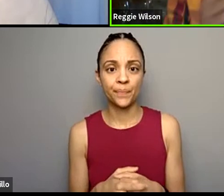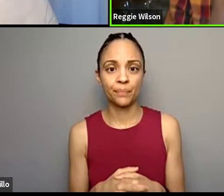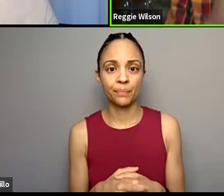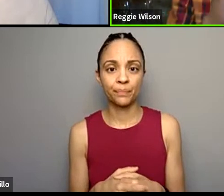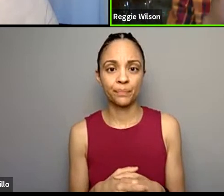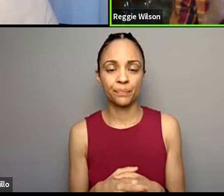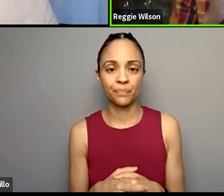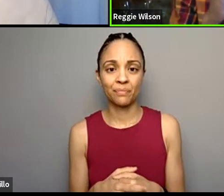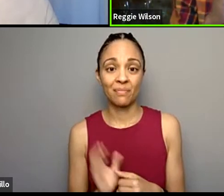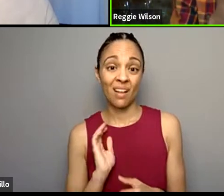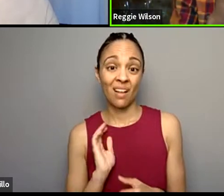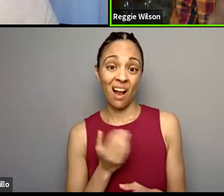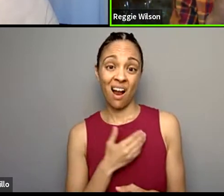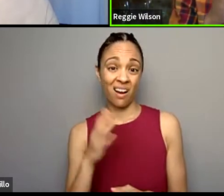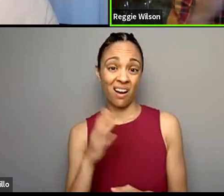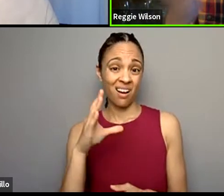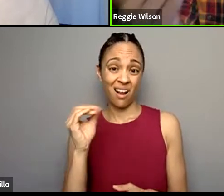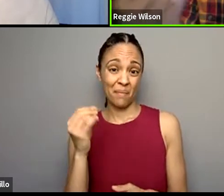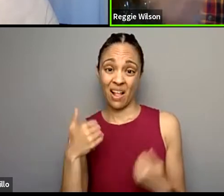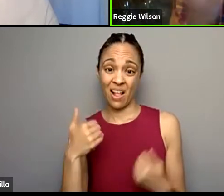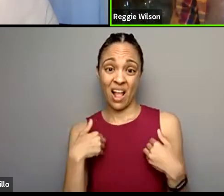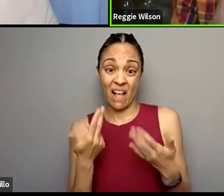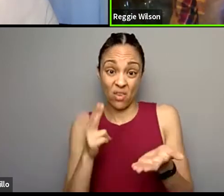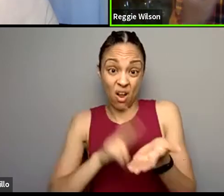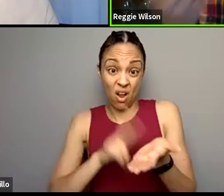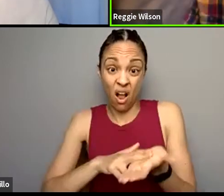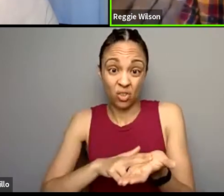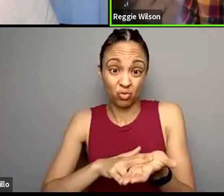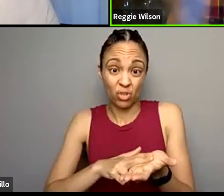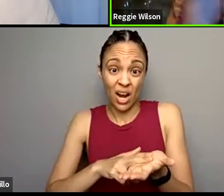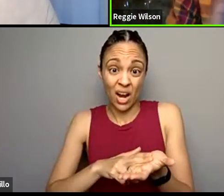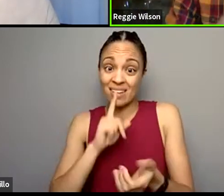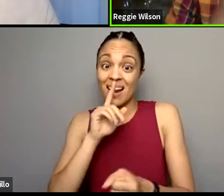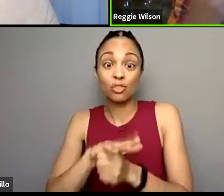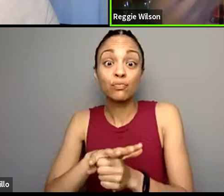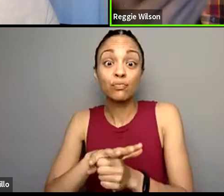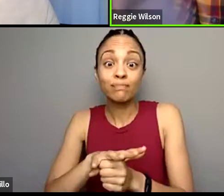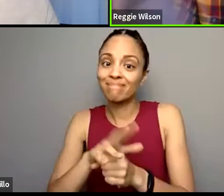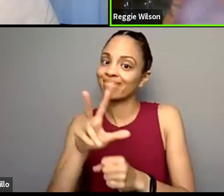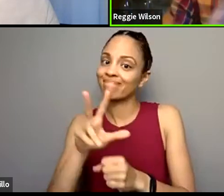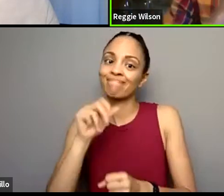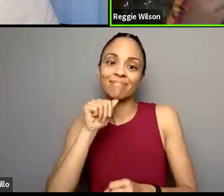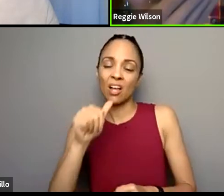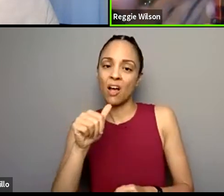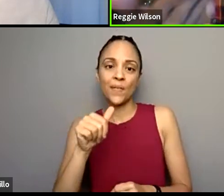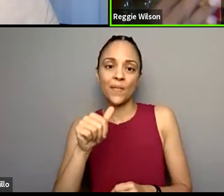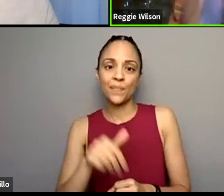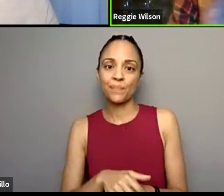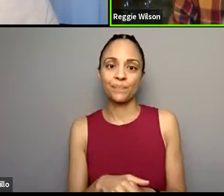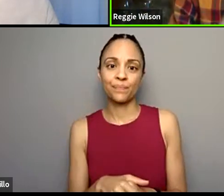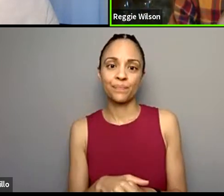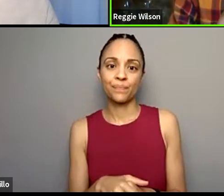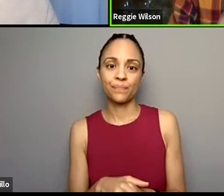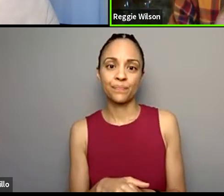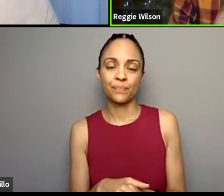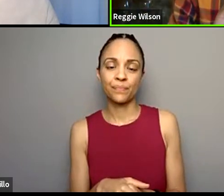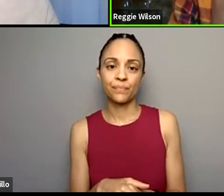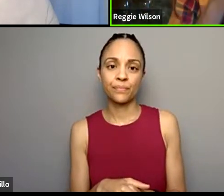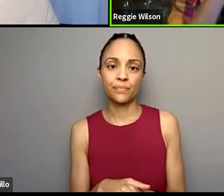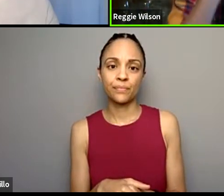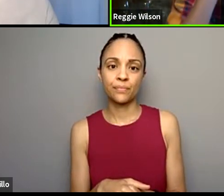contract. We work when people can work. So it's a very kind of fluid, mutual kind of